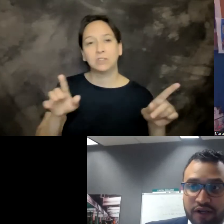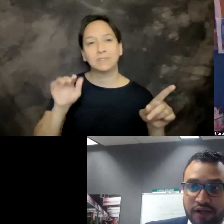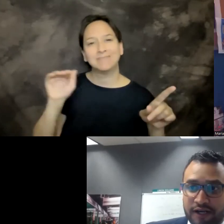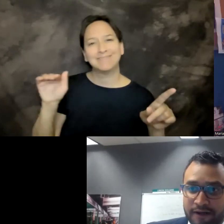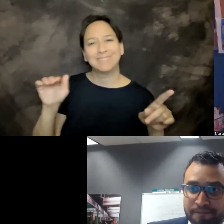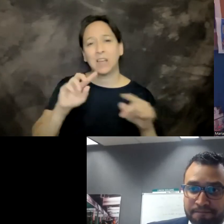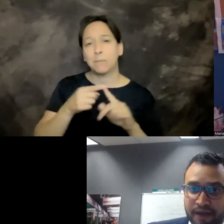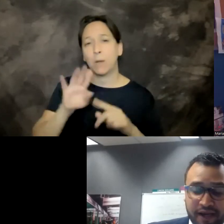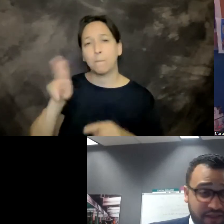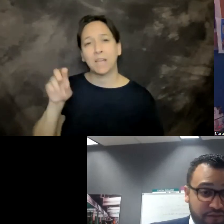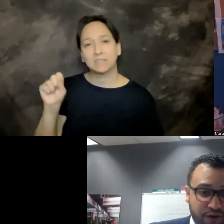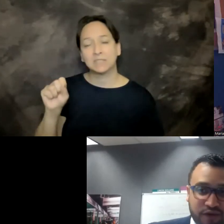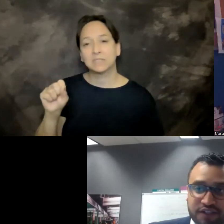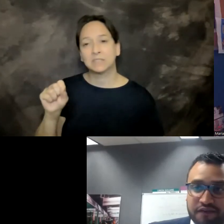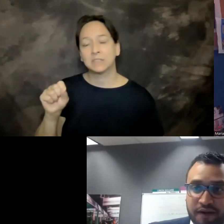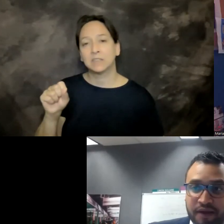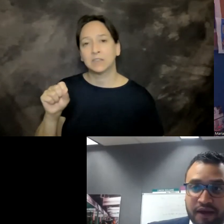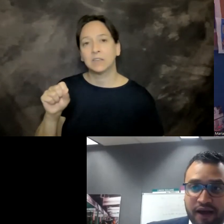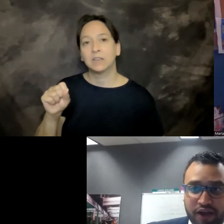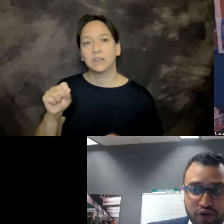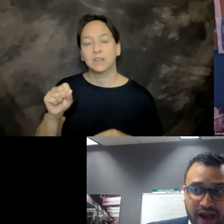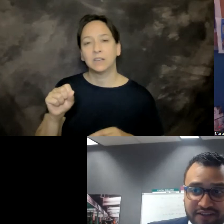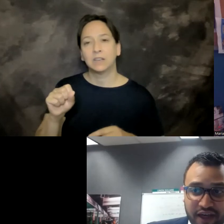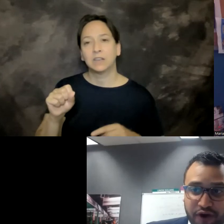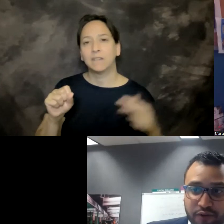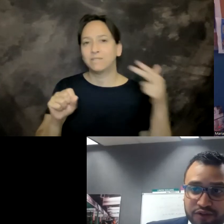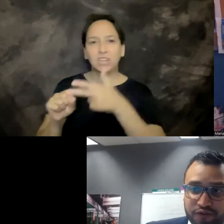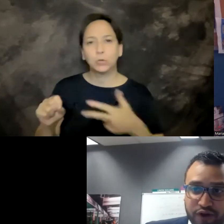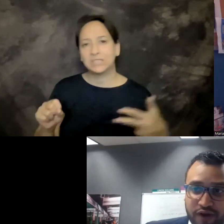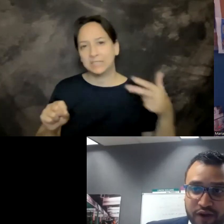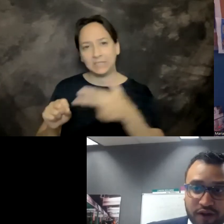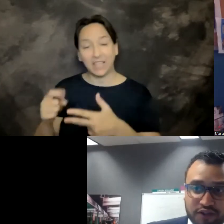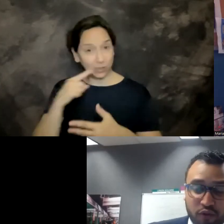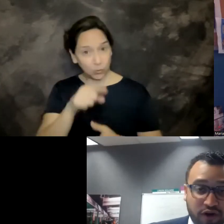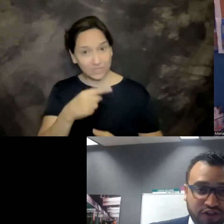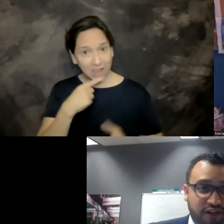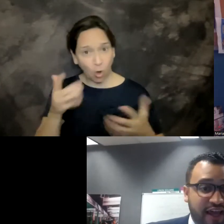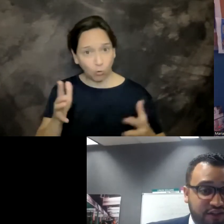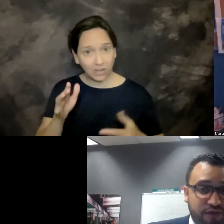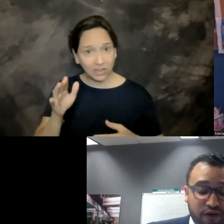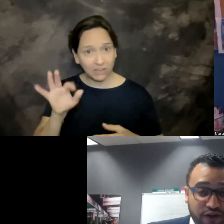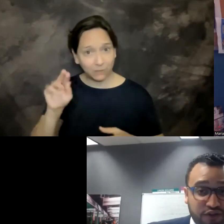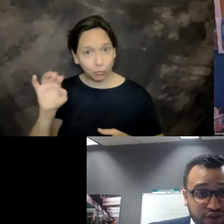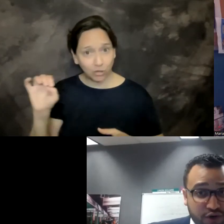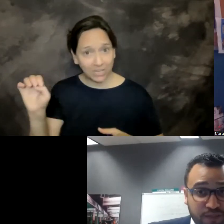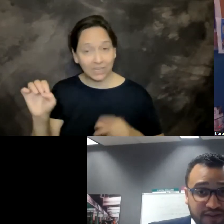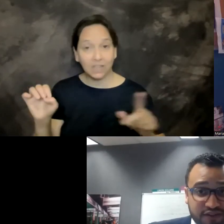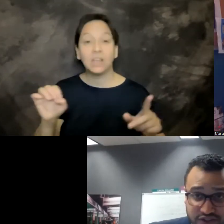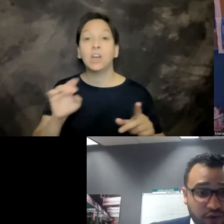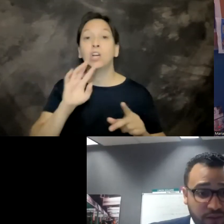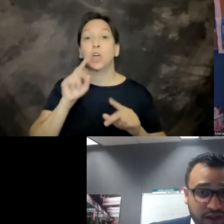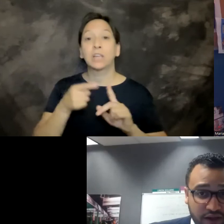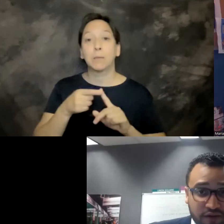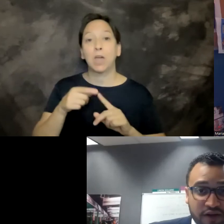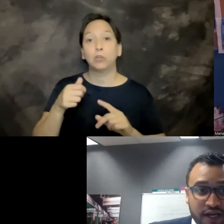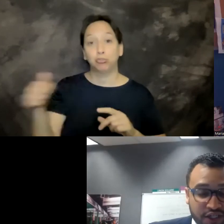earlier in the frequency of them. You asked, I thought it was free already once the work started. That is referring to the shuttle buses. Just